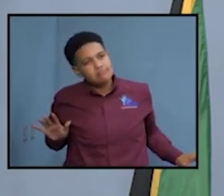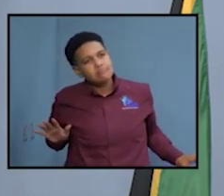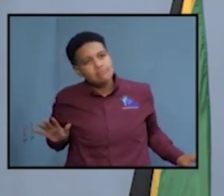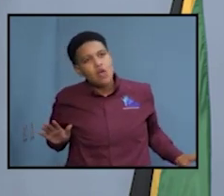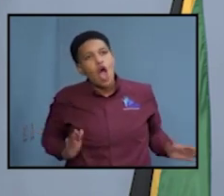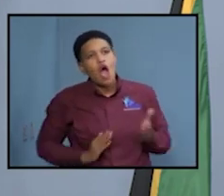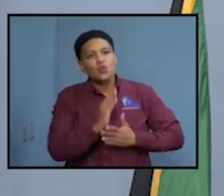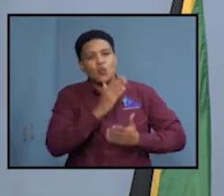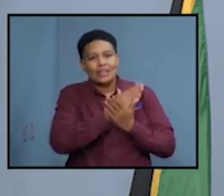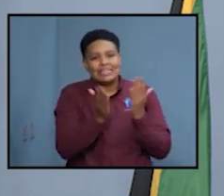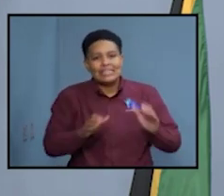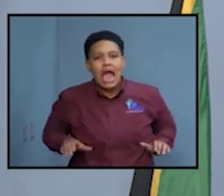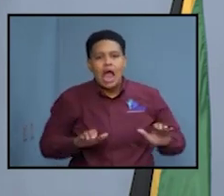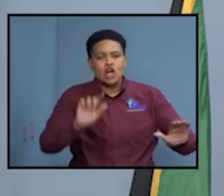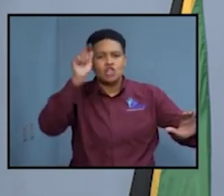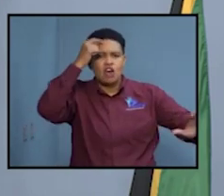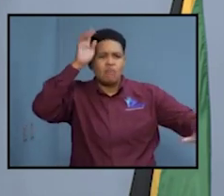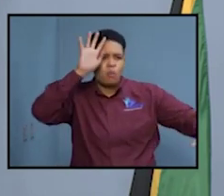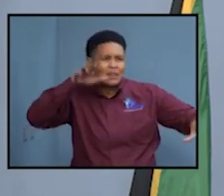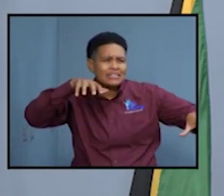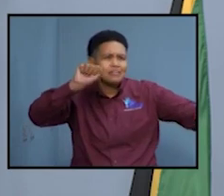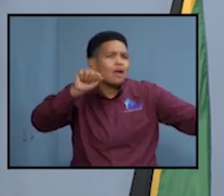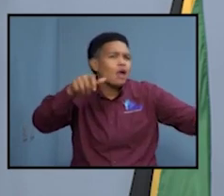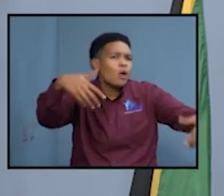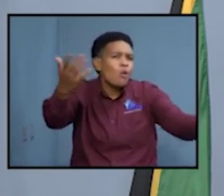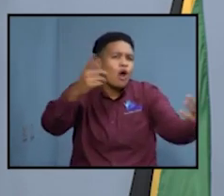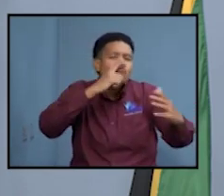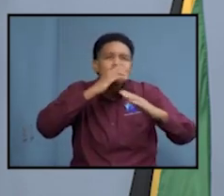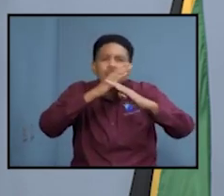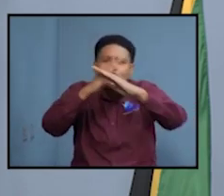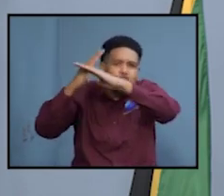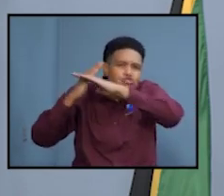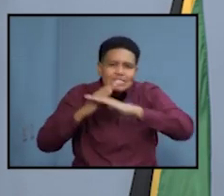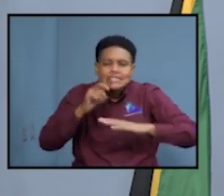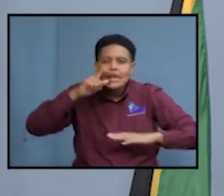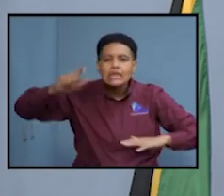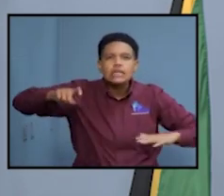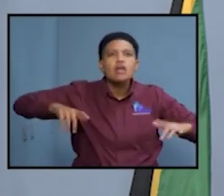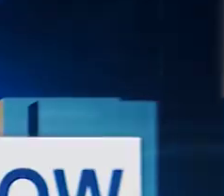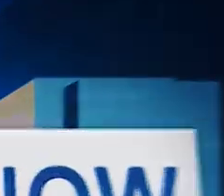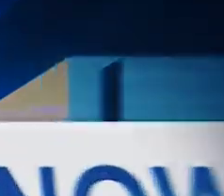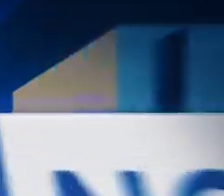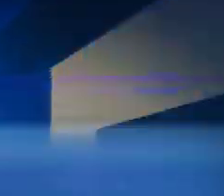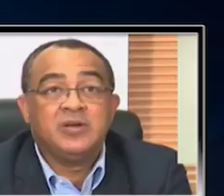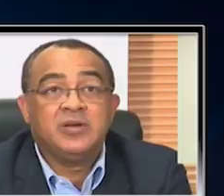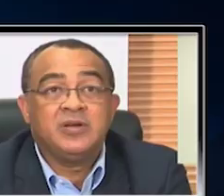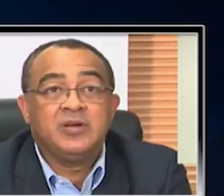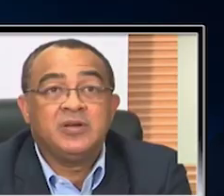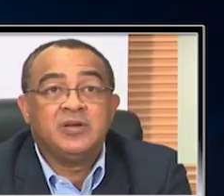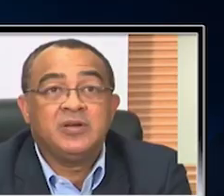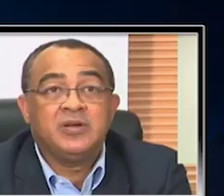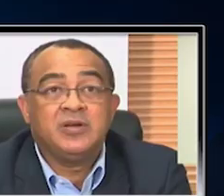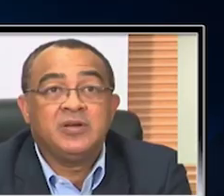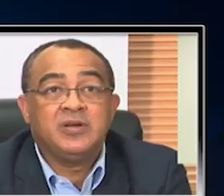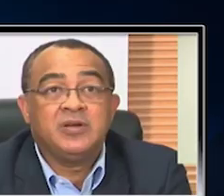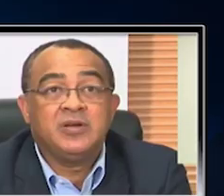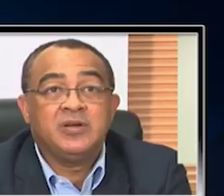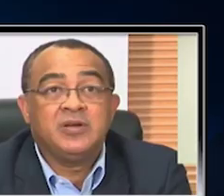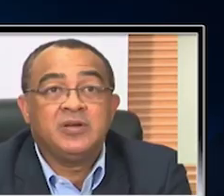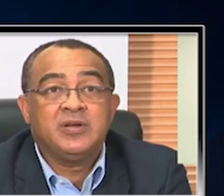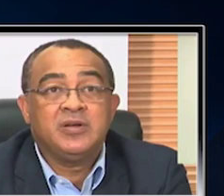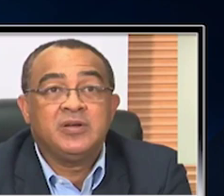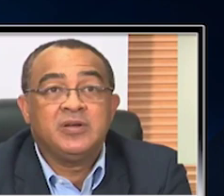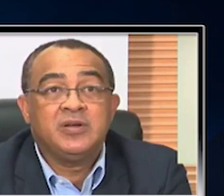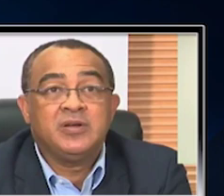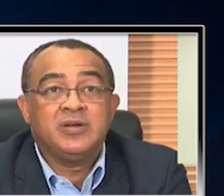these actions that the government will take in restricting unnecessary movement. Meanwhile, the Health Minister, Dr.